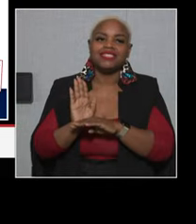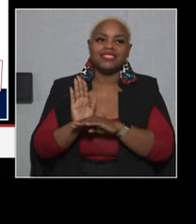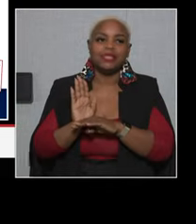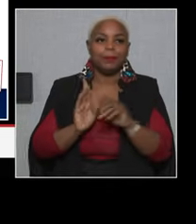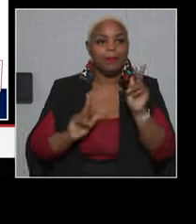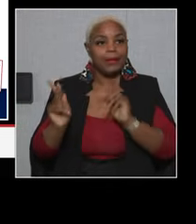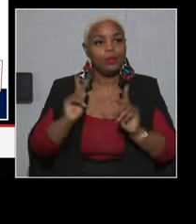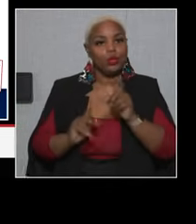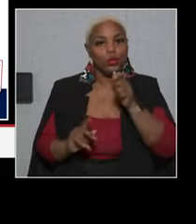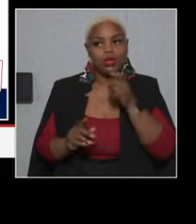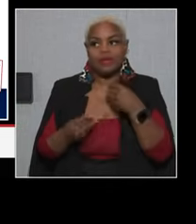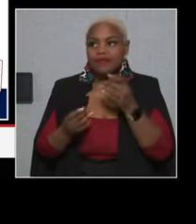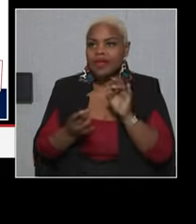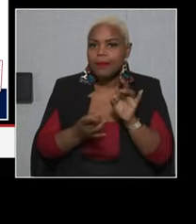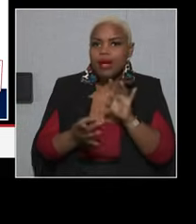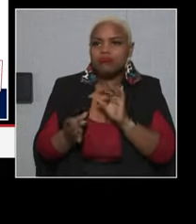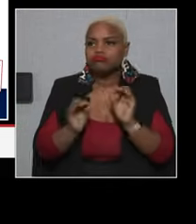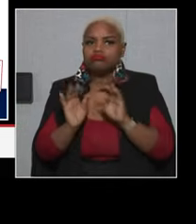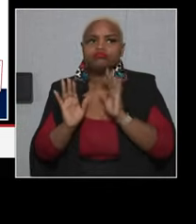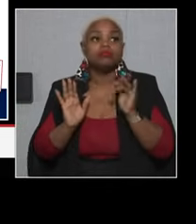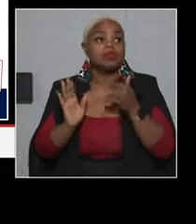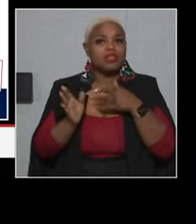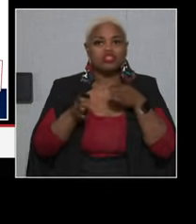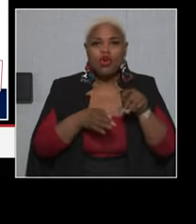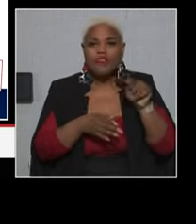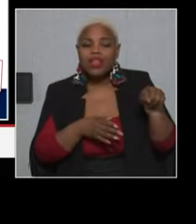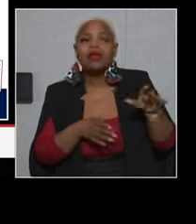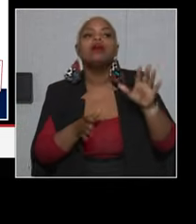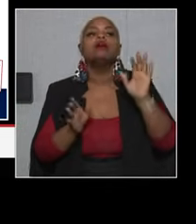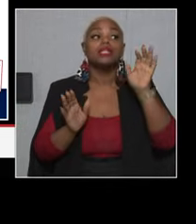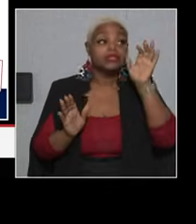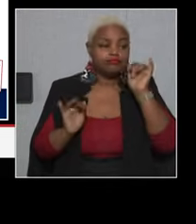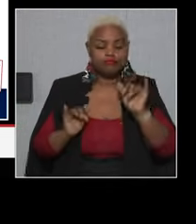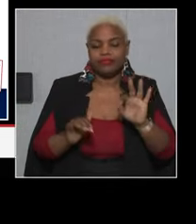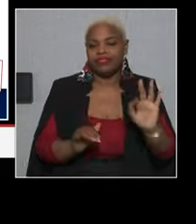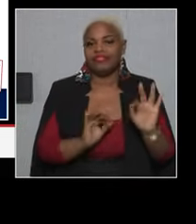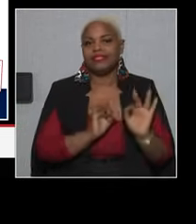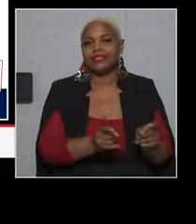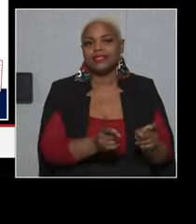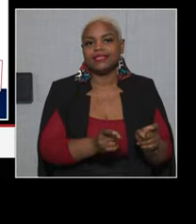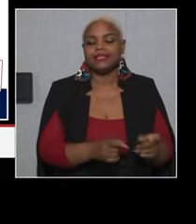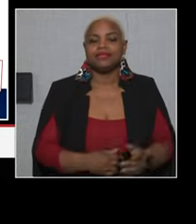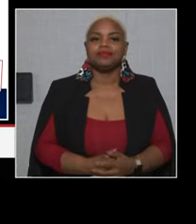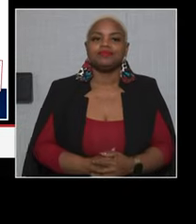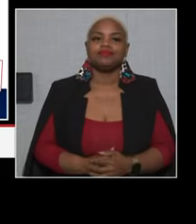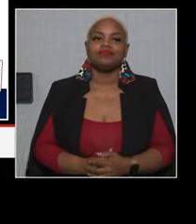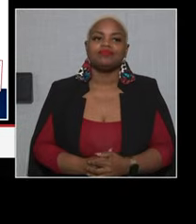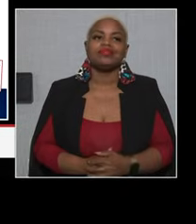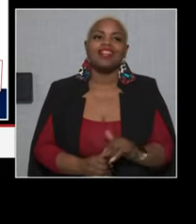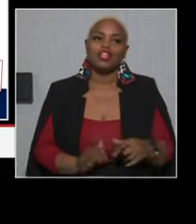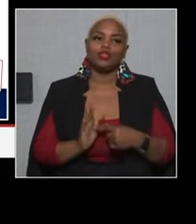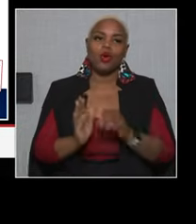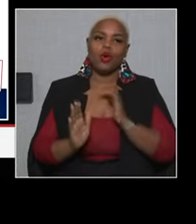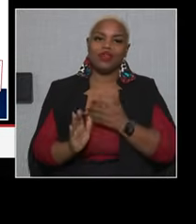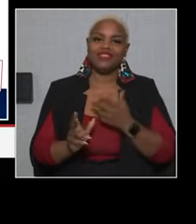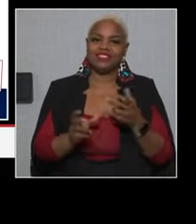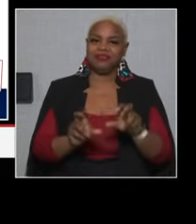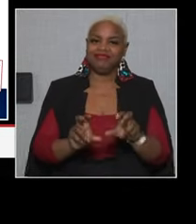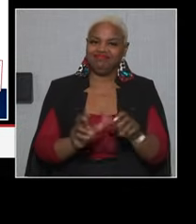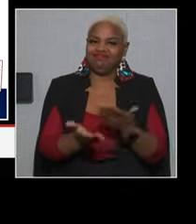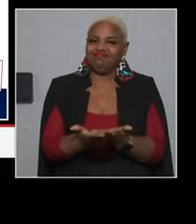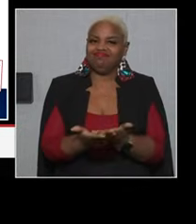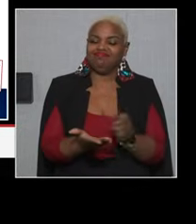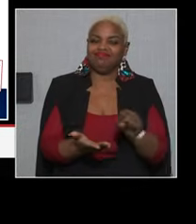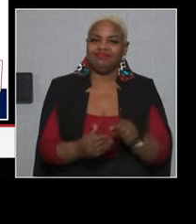day, and I think are just wonderful tribute to the investments we've made over the years. Thank you,